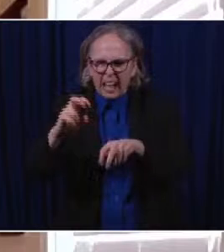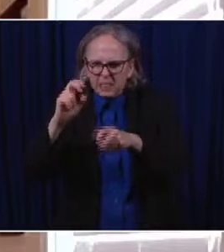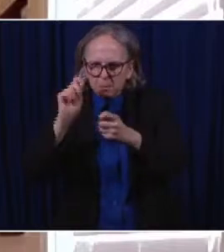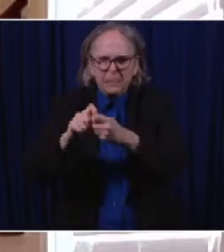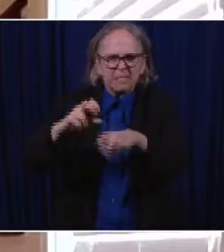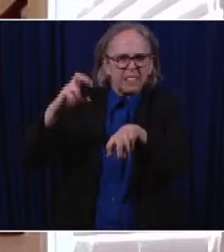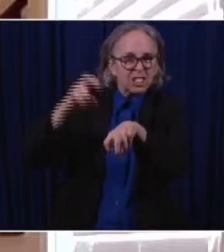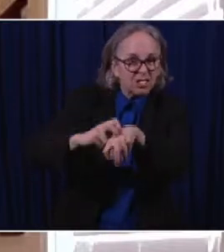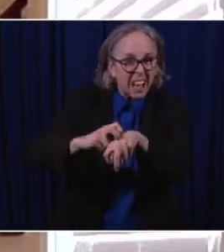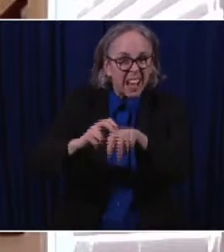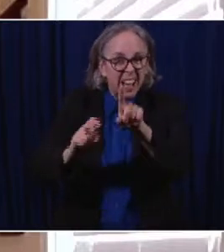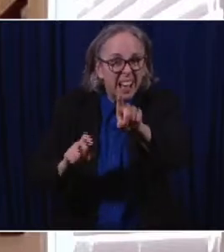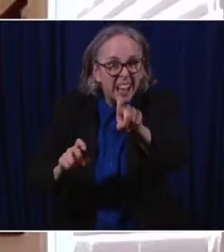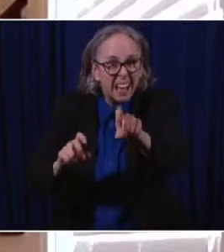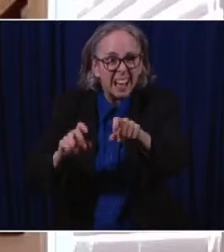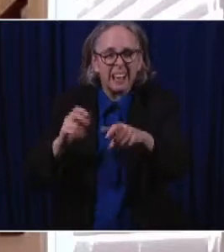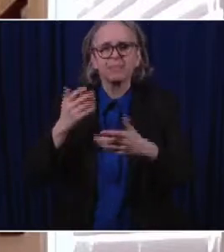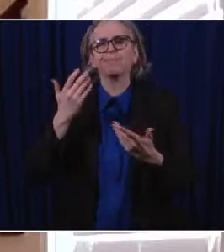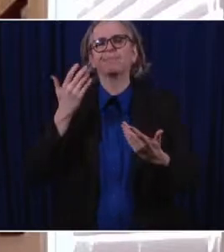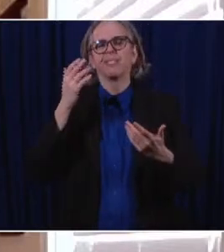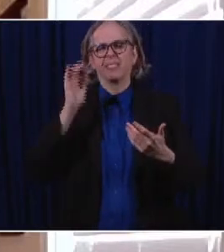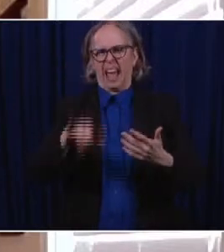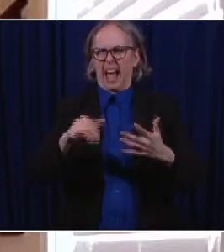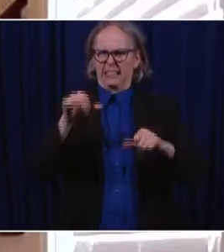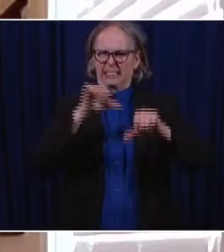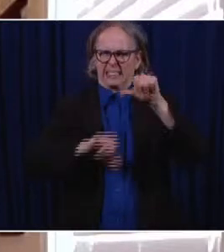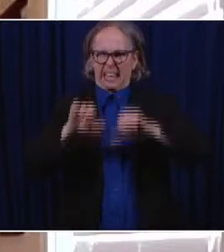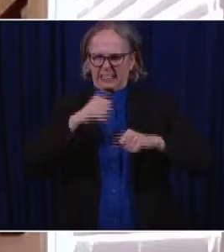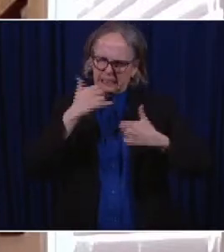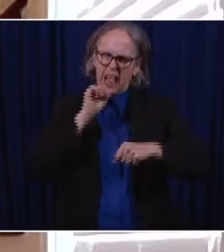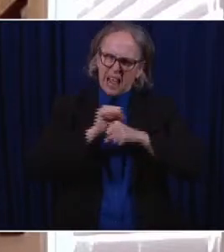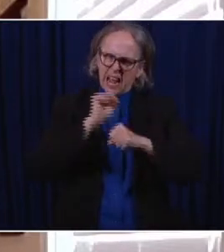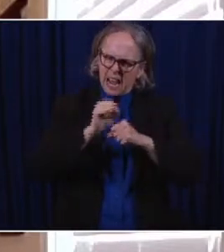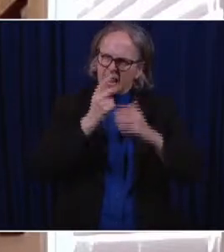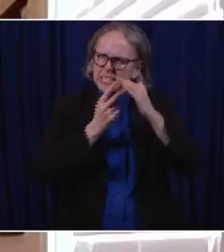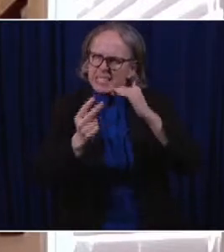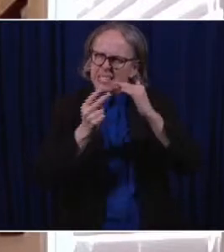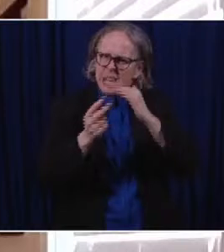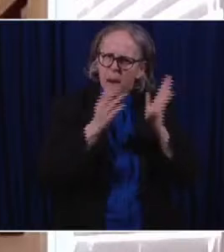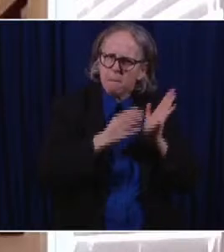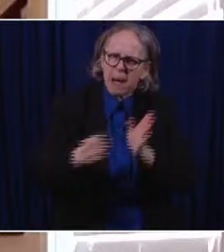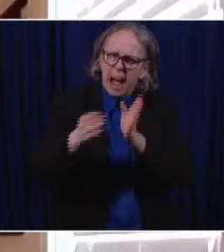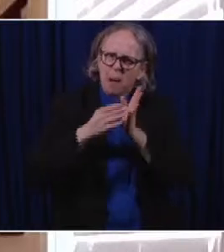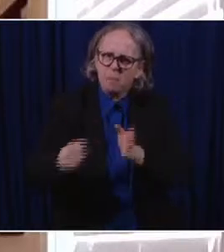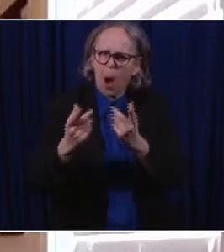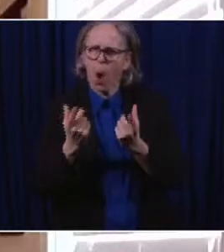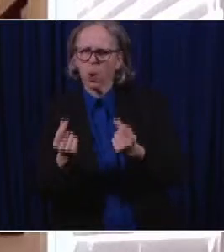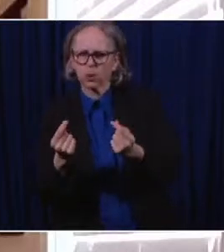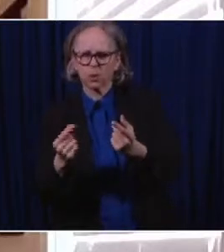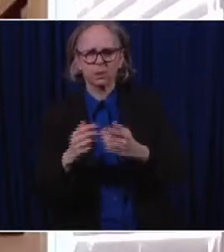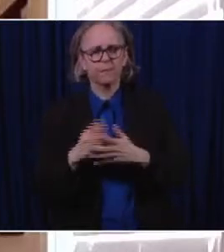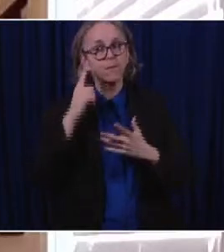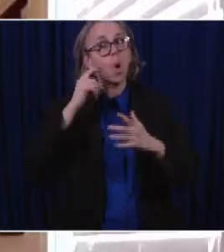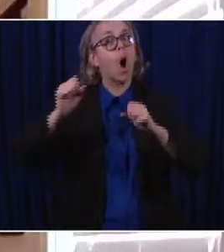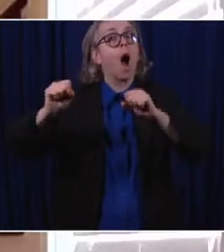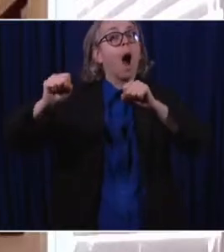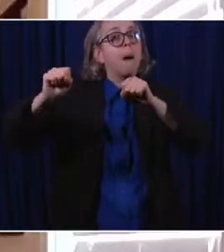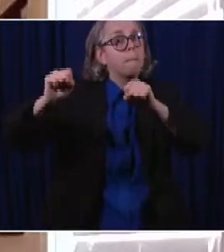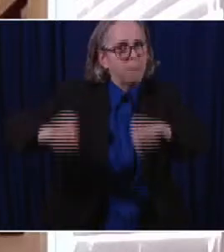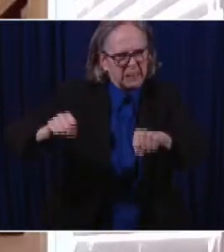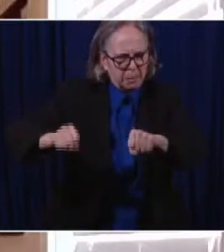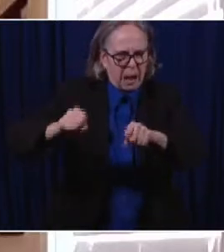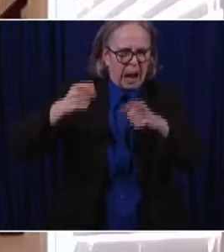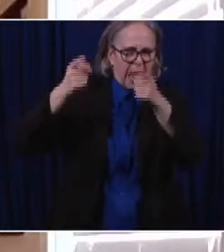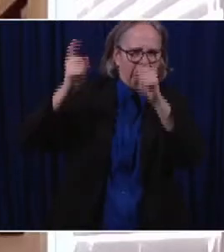the evolution of the virus? So really, they're planning for a potential development that we are not